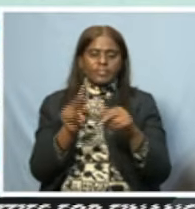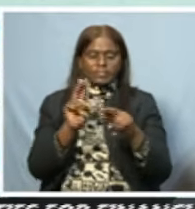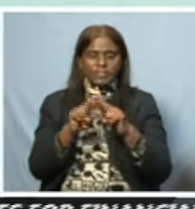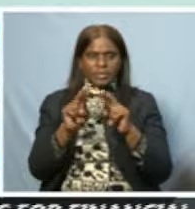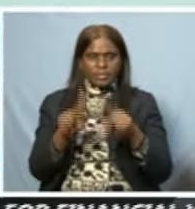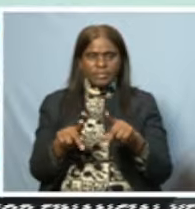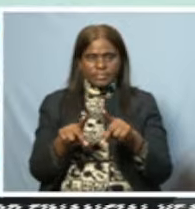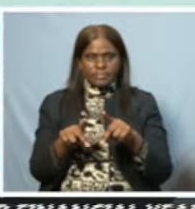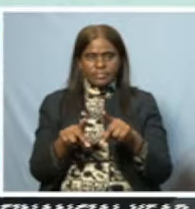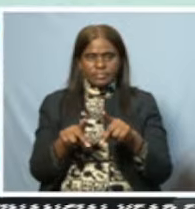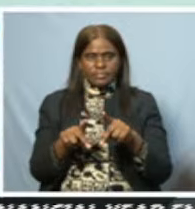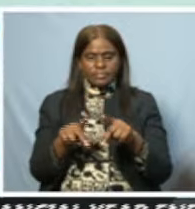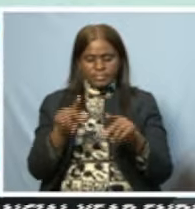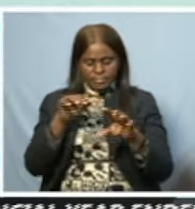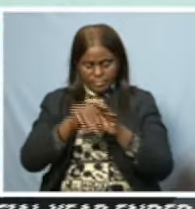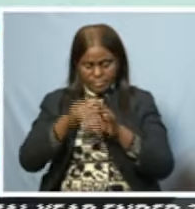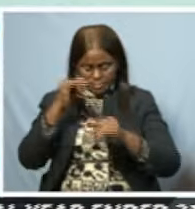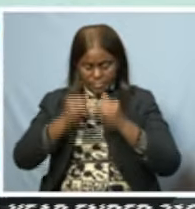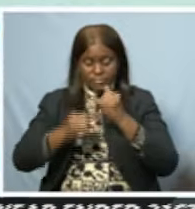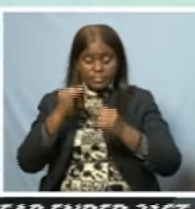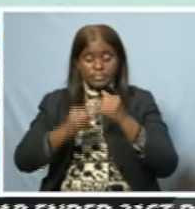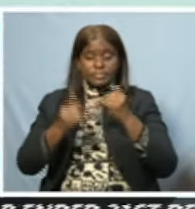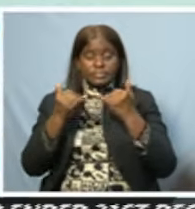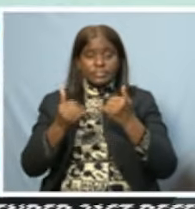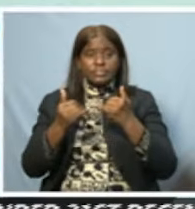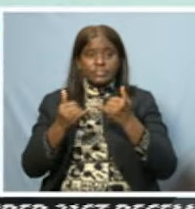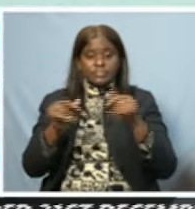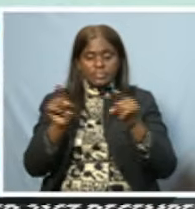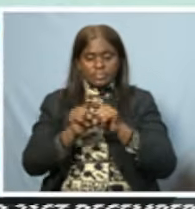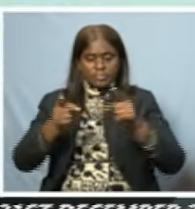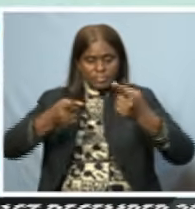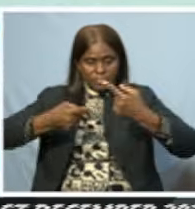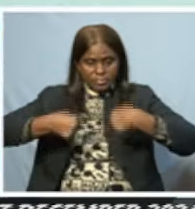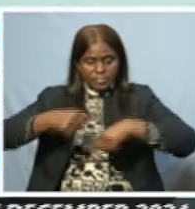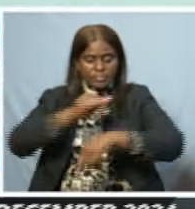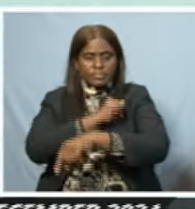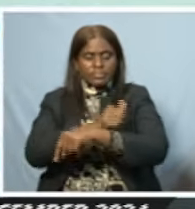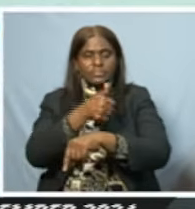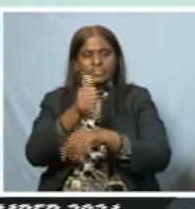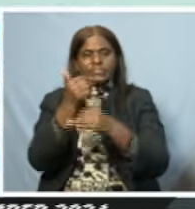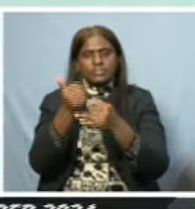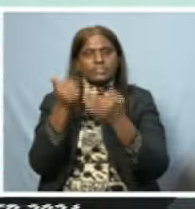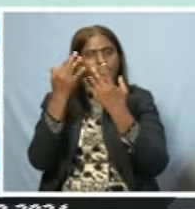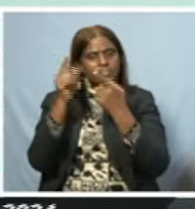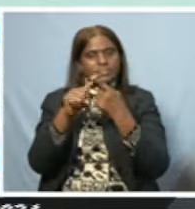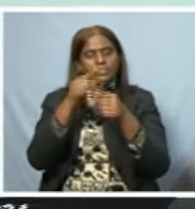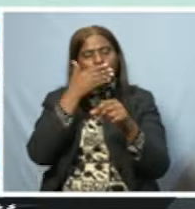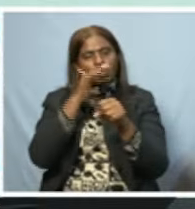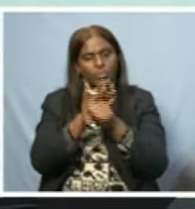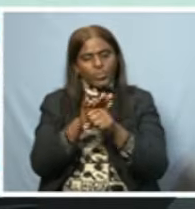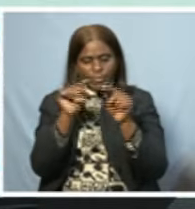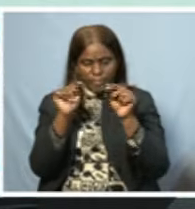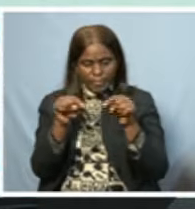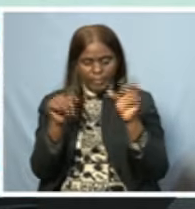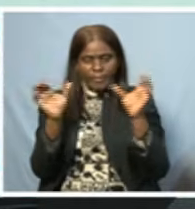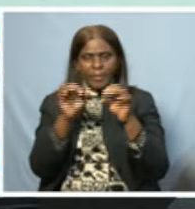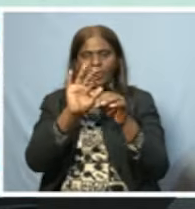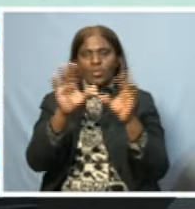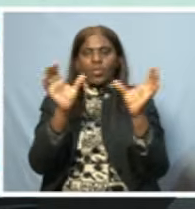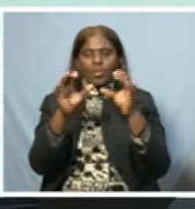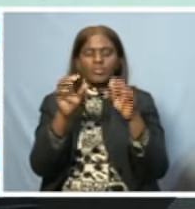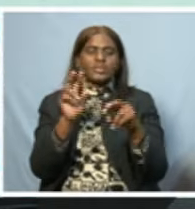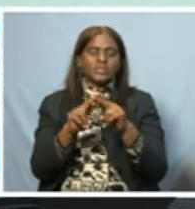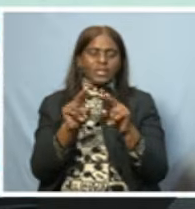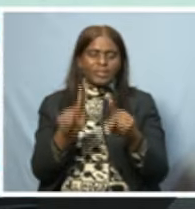Chair, in conclusion, the local authority wishes to assure the committee, your committee